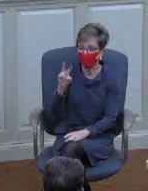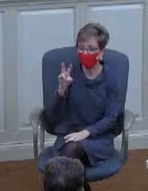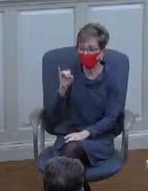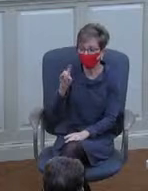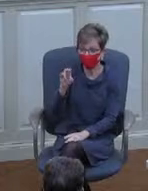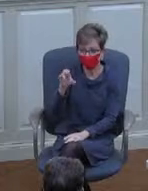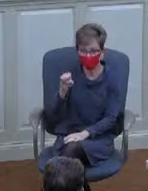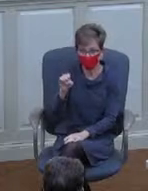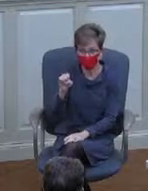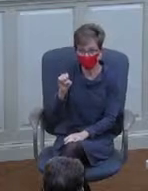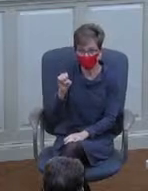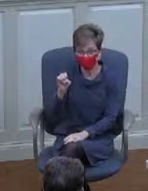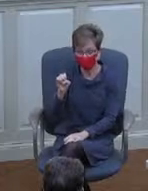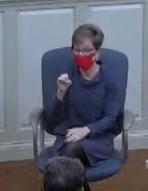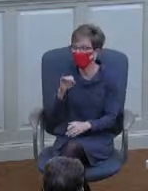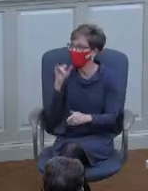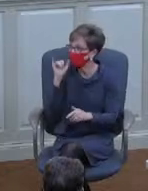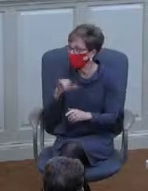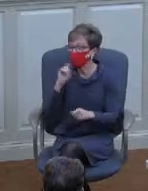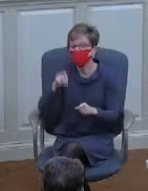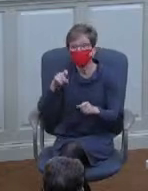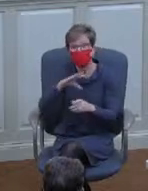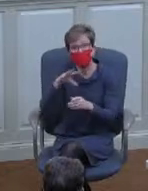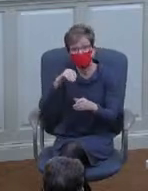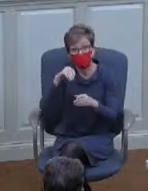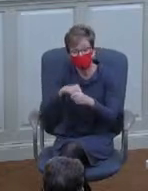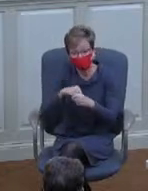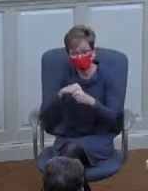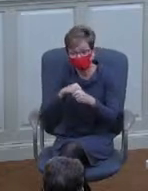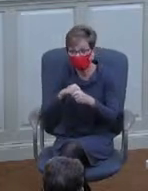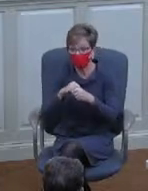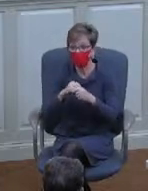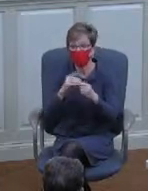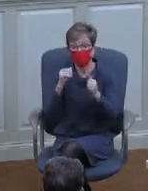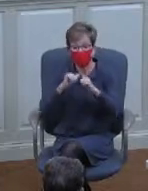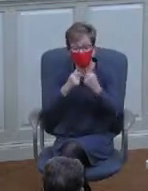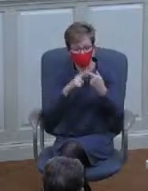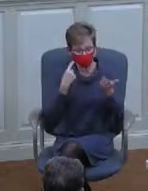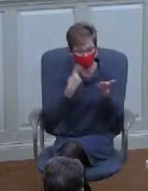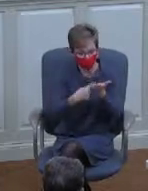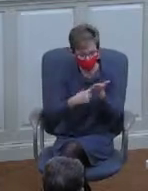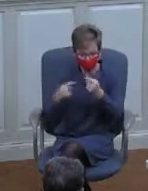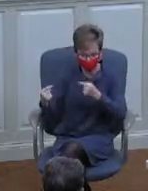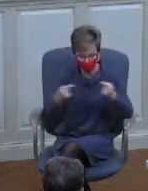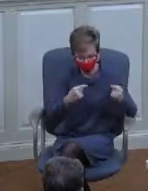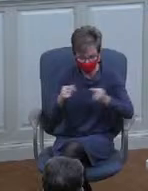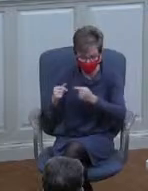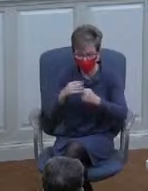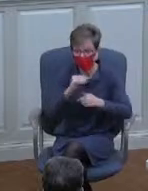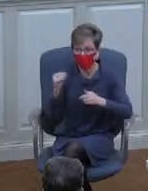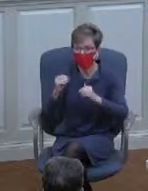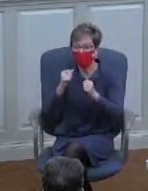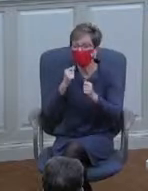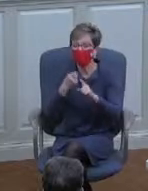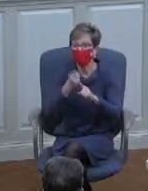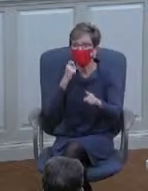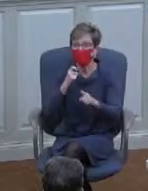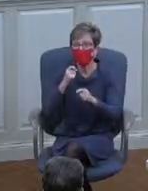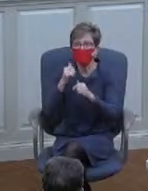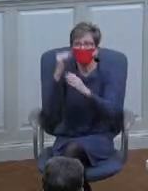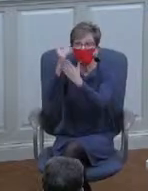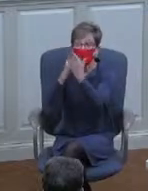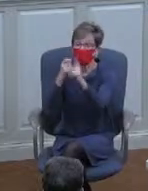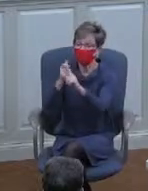gut impulse. This should include the anatomy of argument and the fallacies that issue from the lips of our leaders